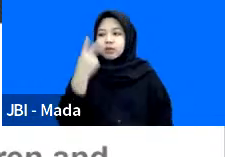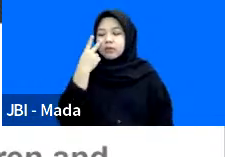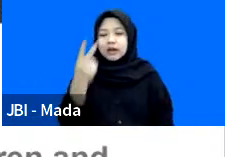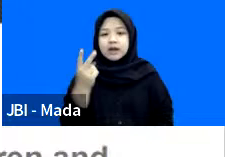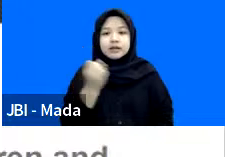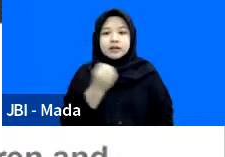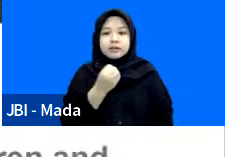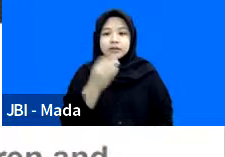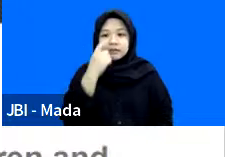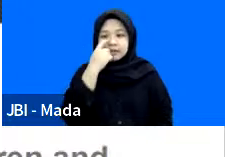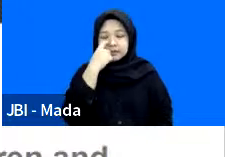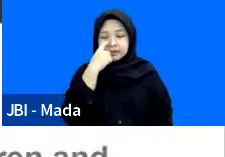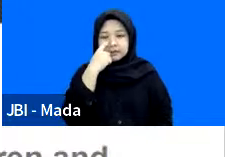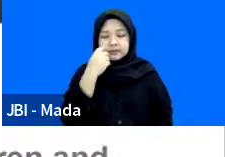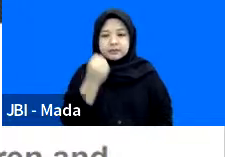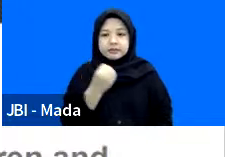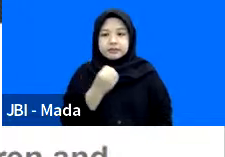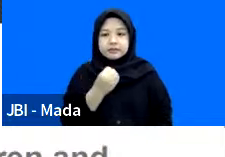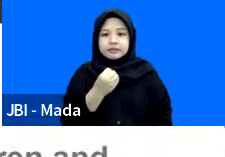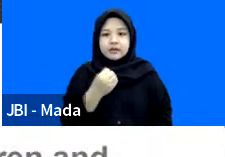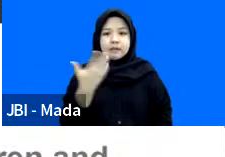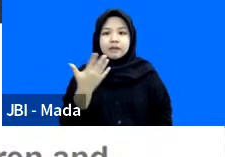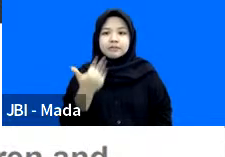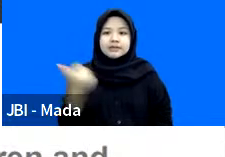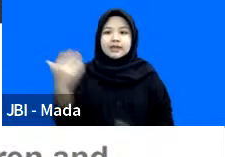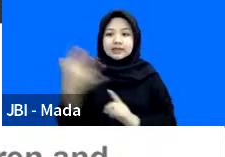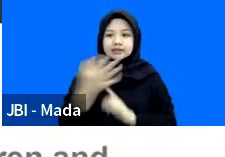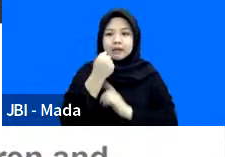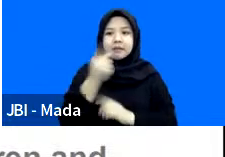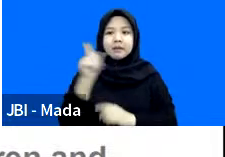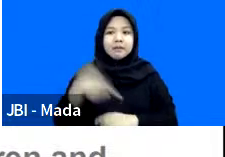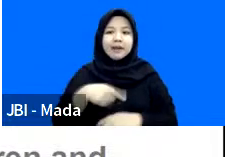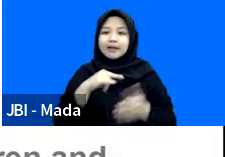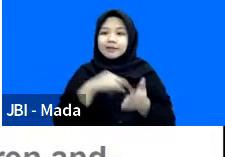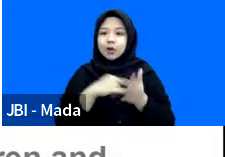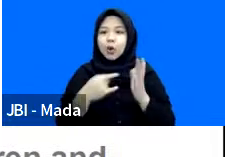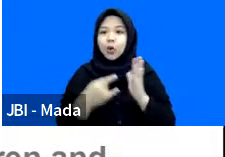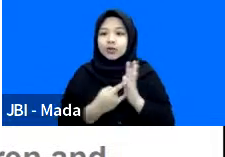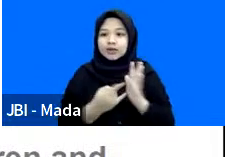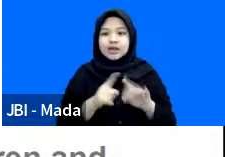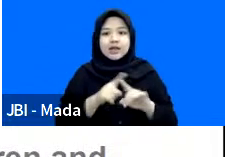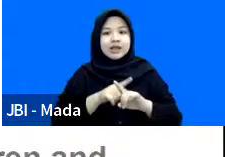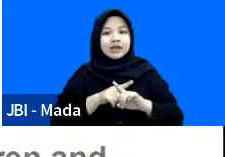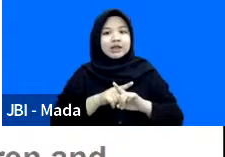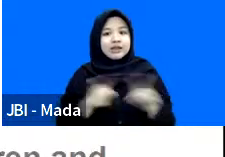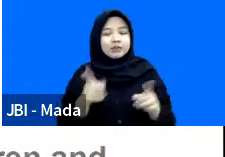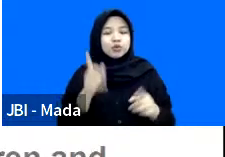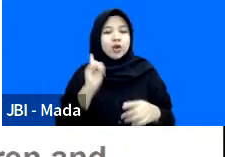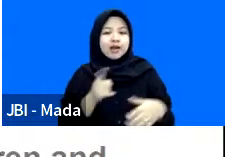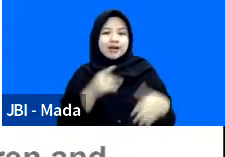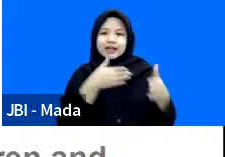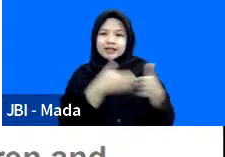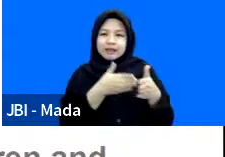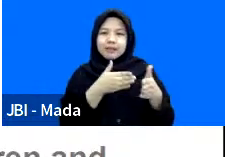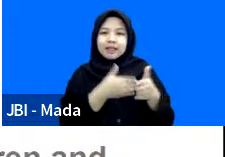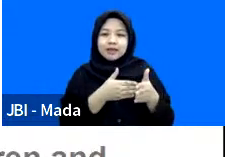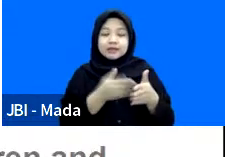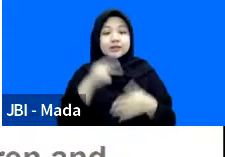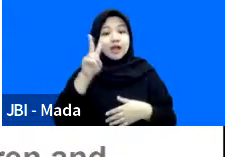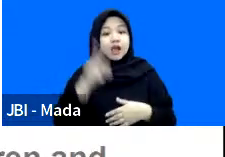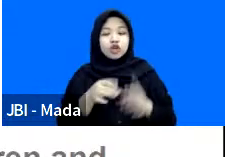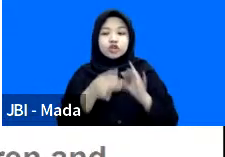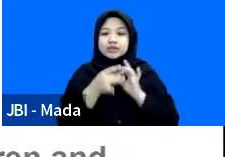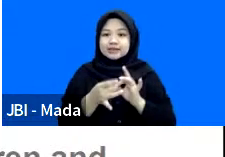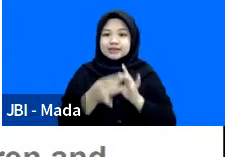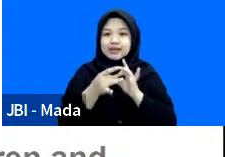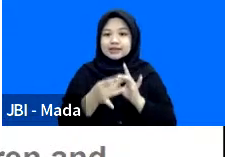It's shown what's possible, but it's also shown the limits of this and the need to work together to realize technology's